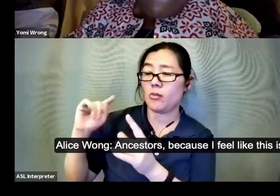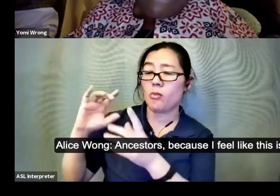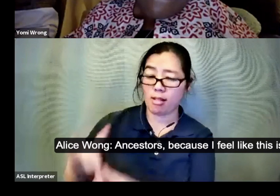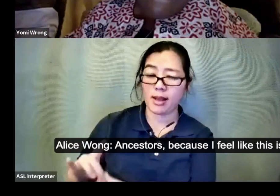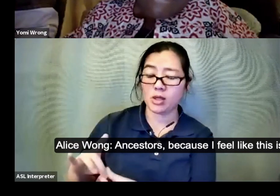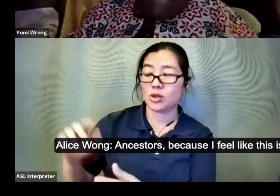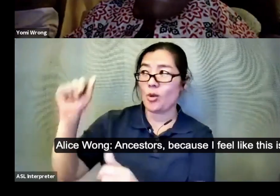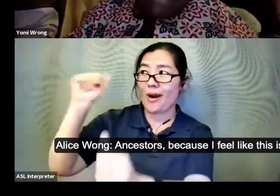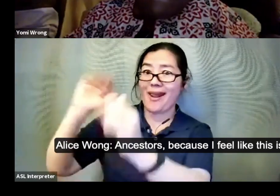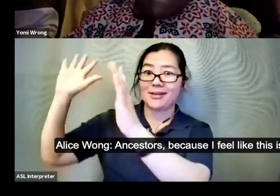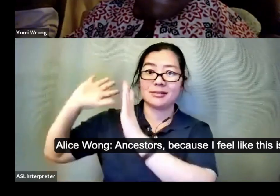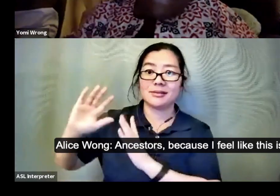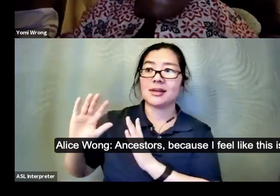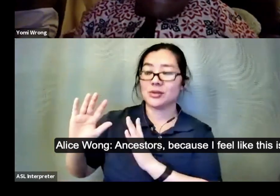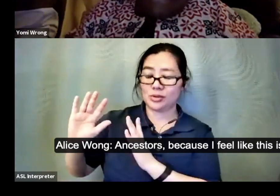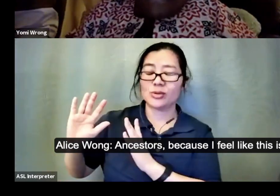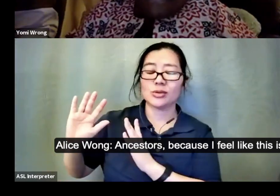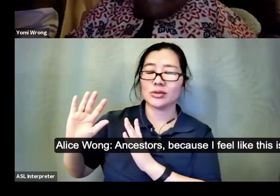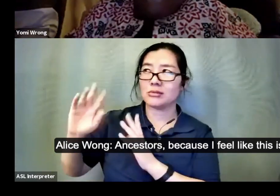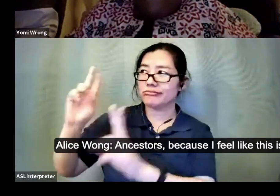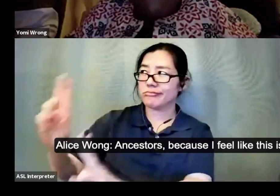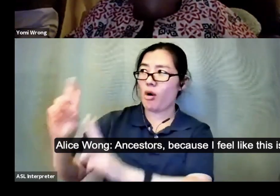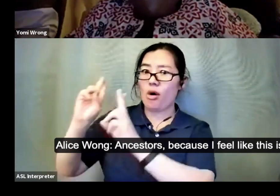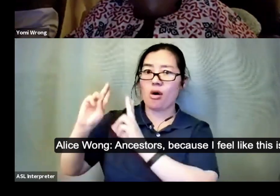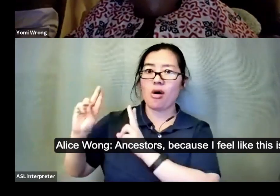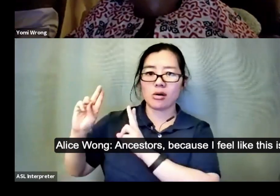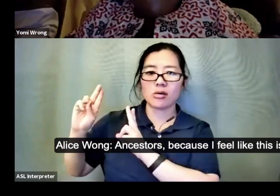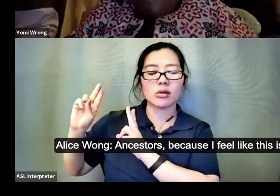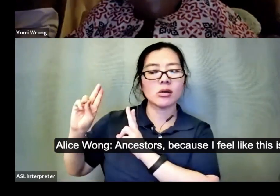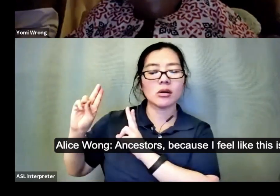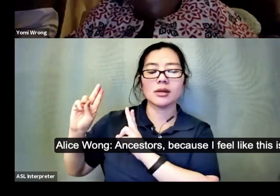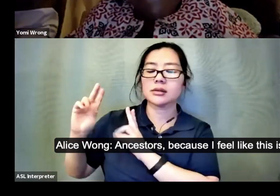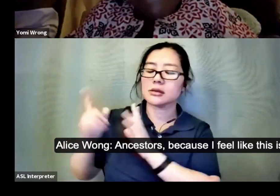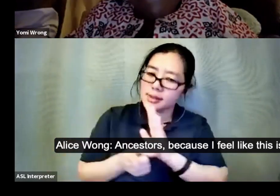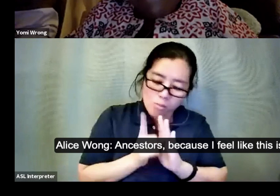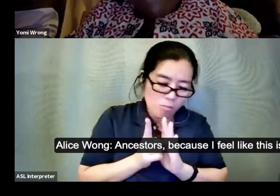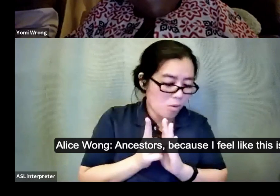ancestors, because I feel like this is a moment of gratitude for us and a moment of